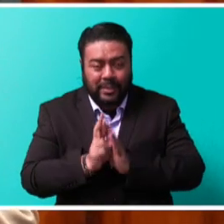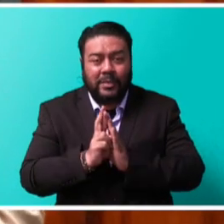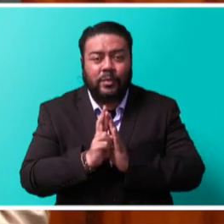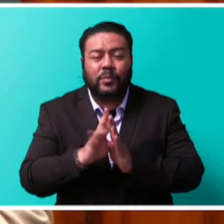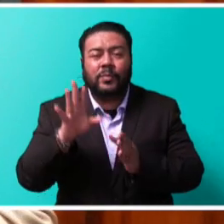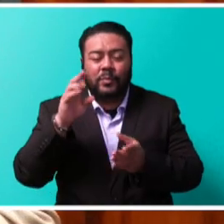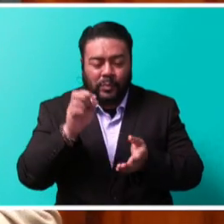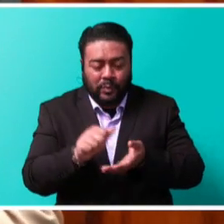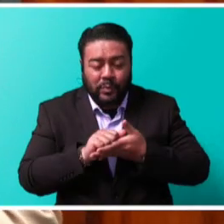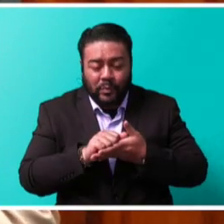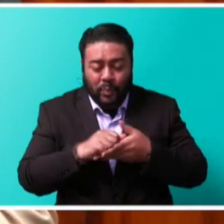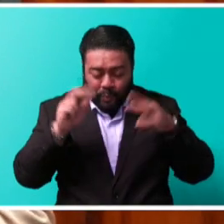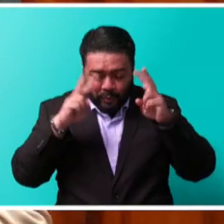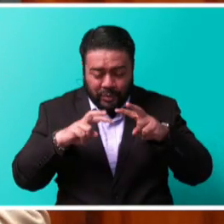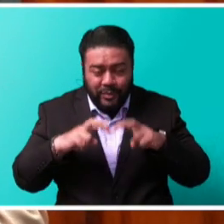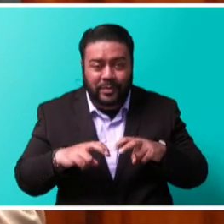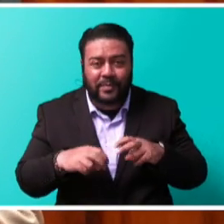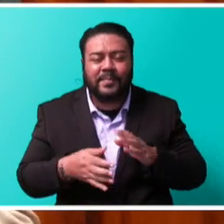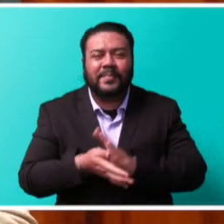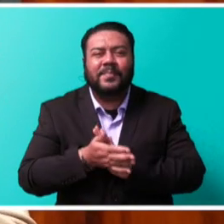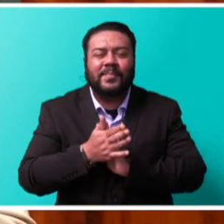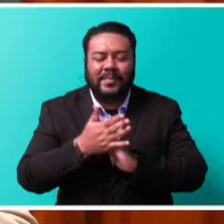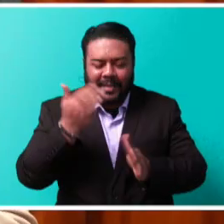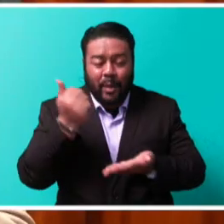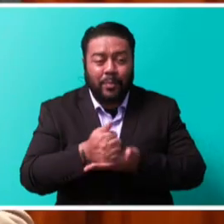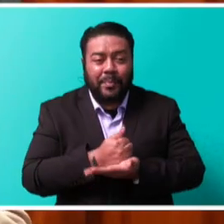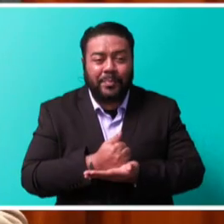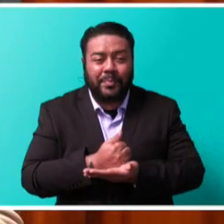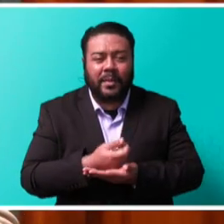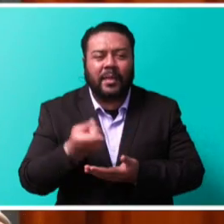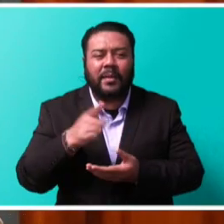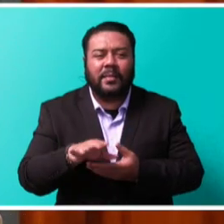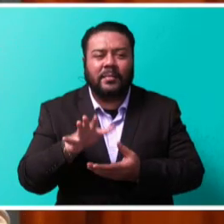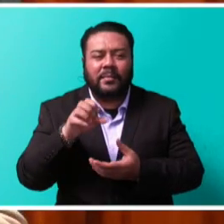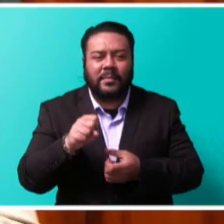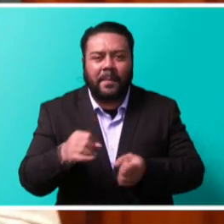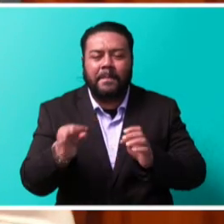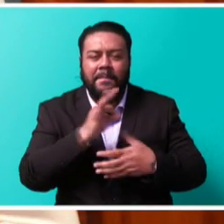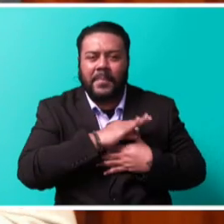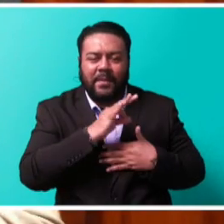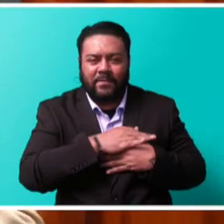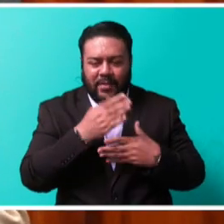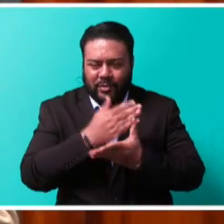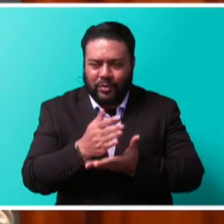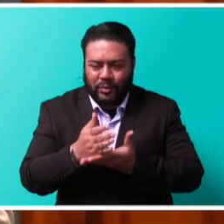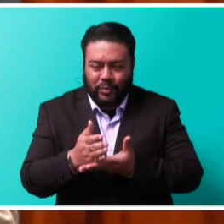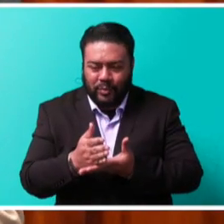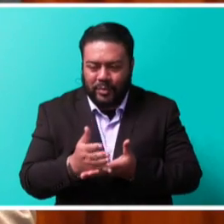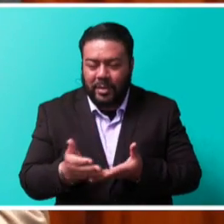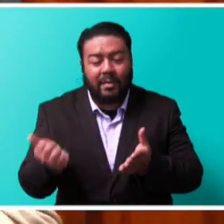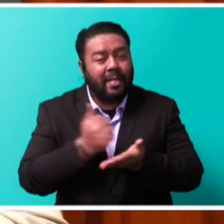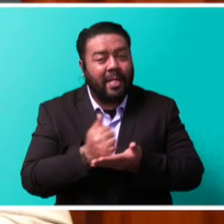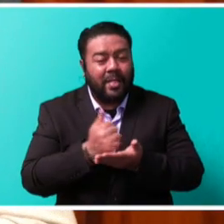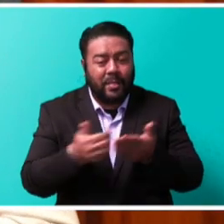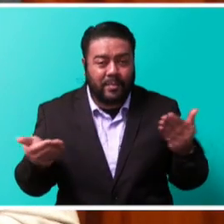restoration, research, compliance, accountability, and equitable benefit sharing. The Act introduces several